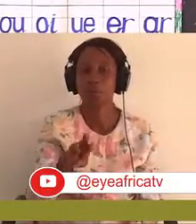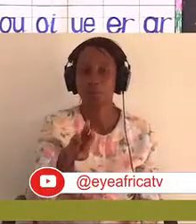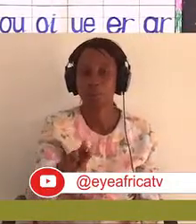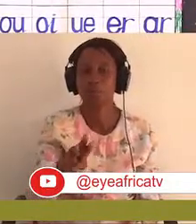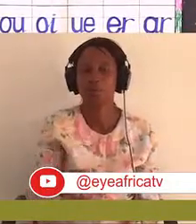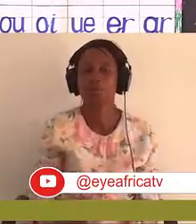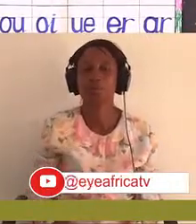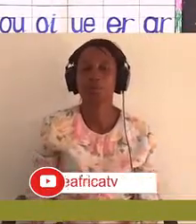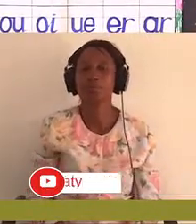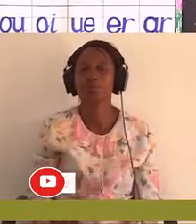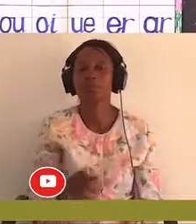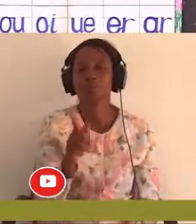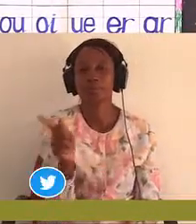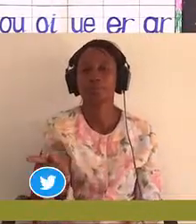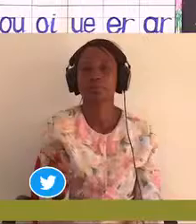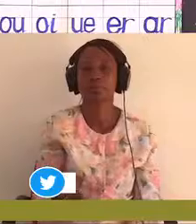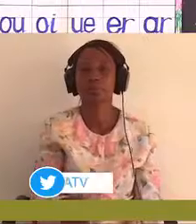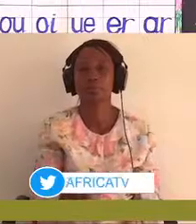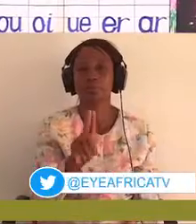Gum.